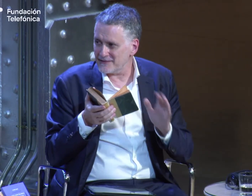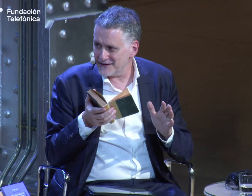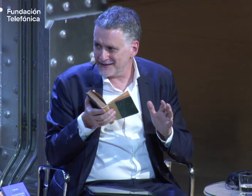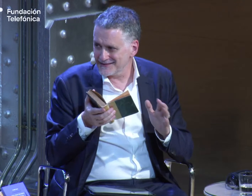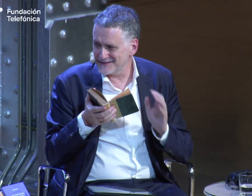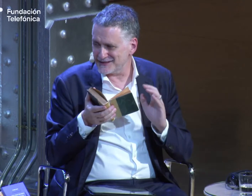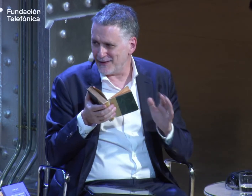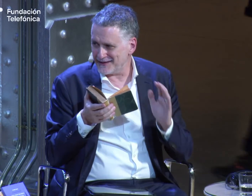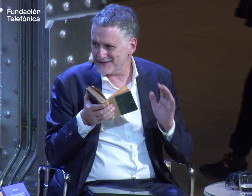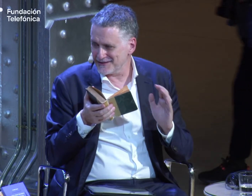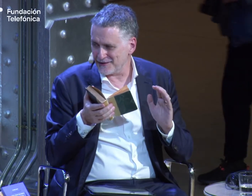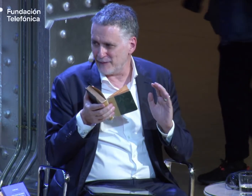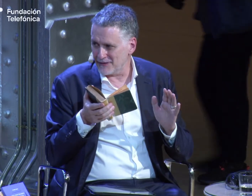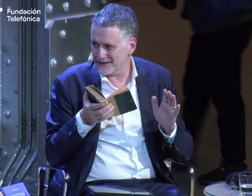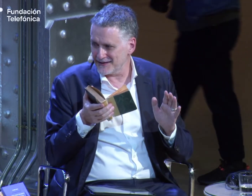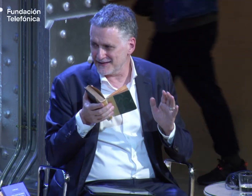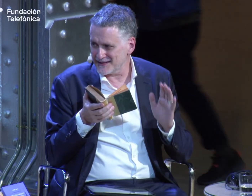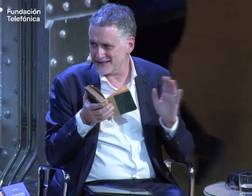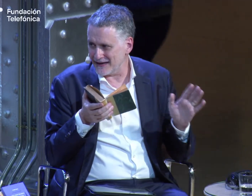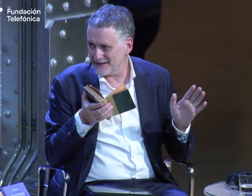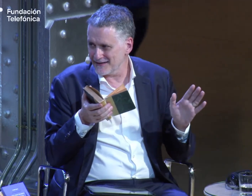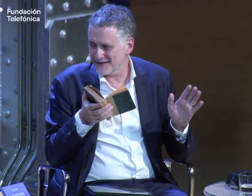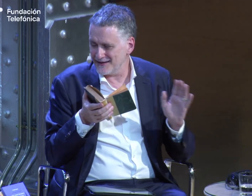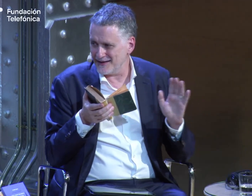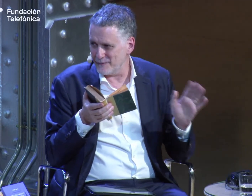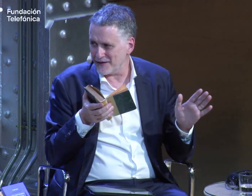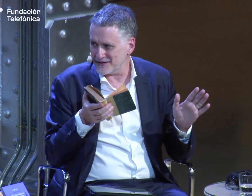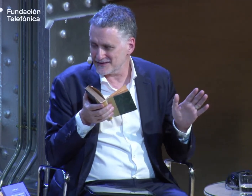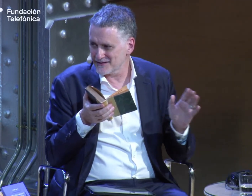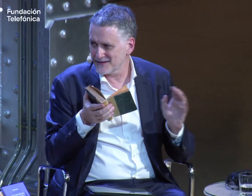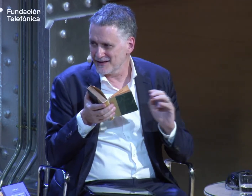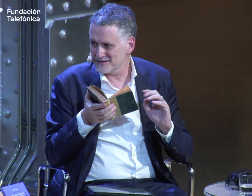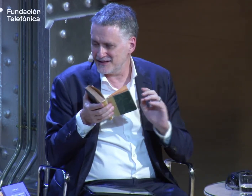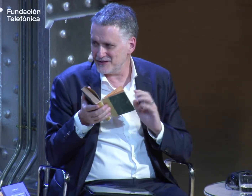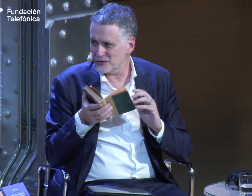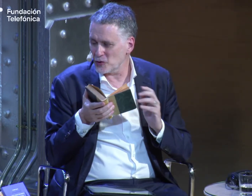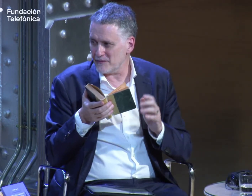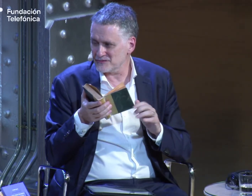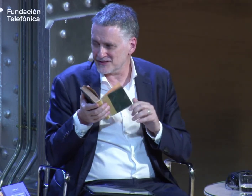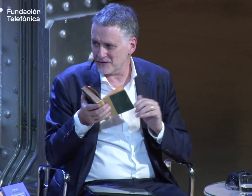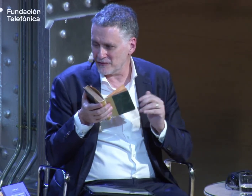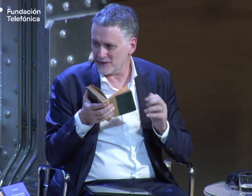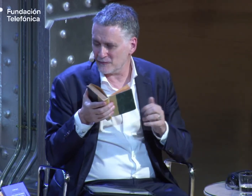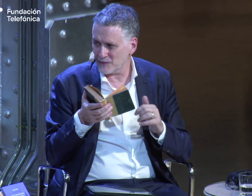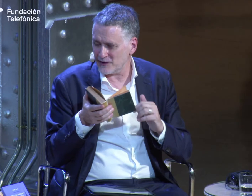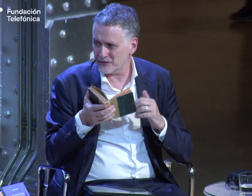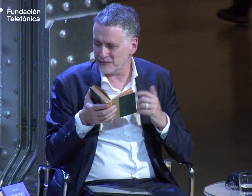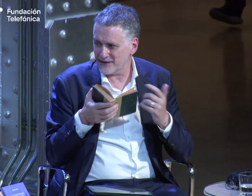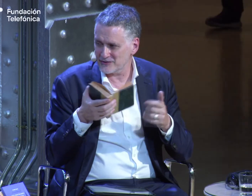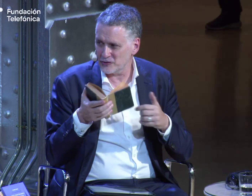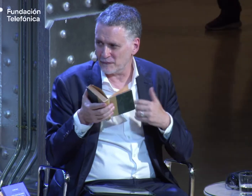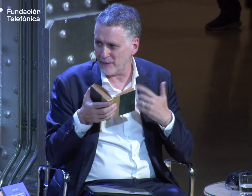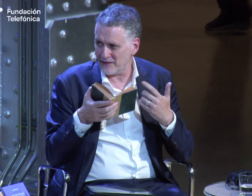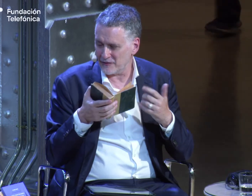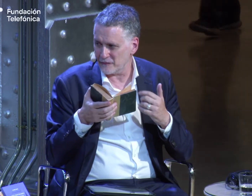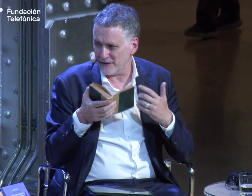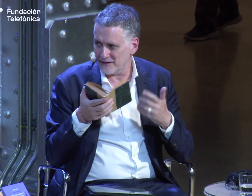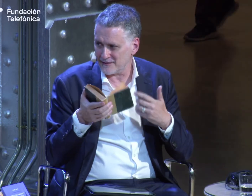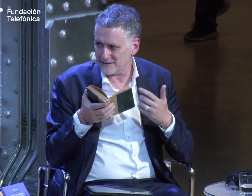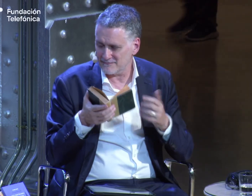of funding the Spanish Republican exile in Paris. Did you know about this story? What do you think